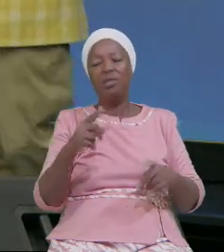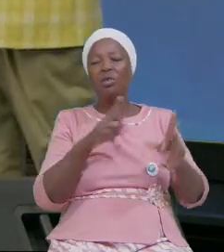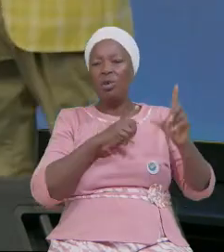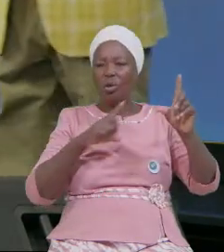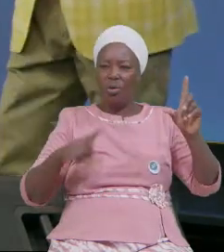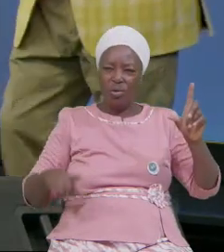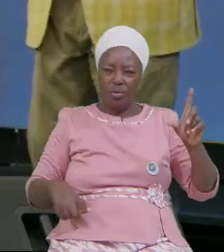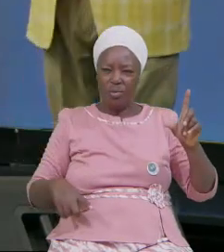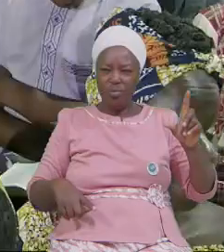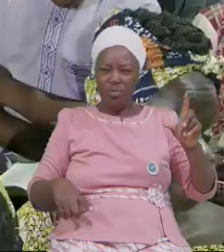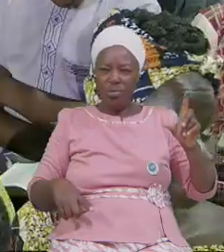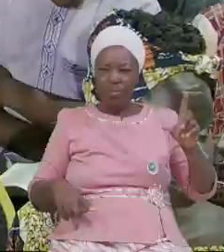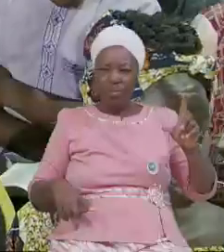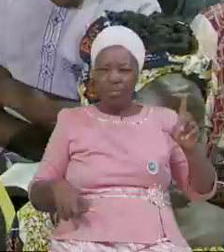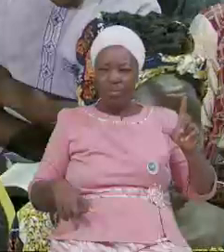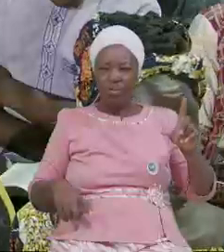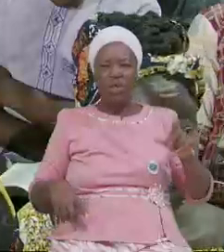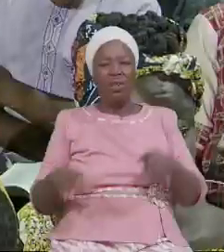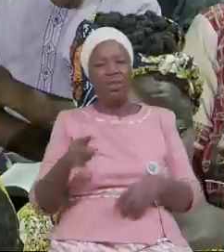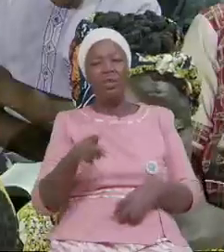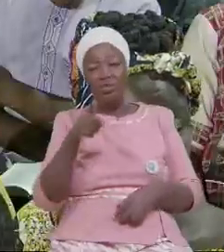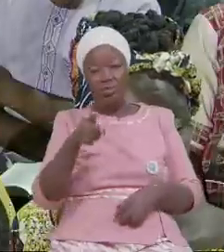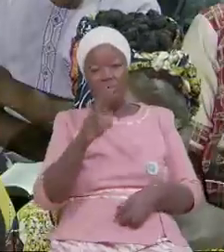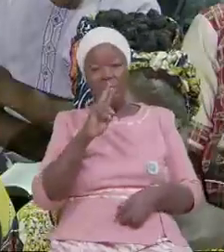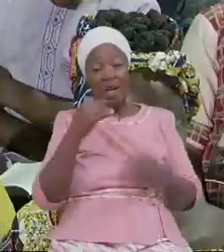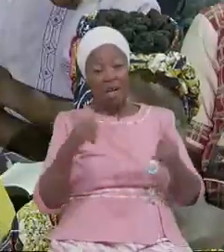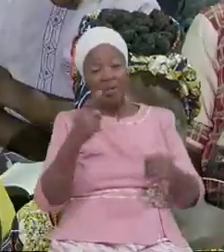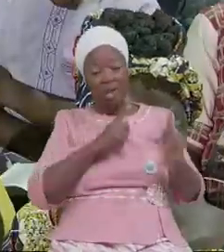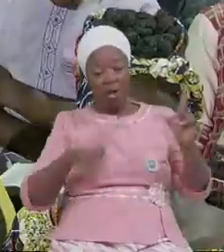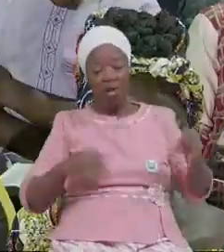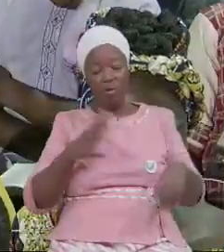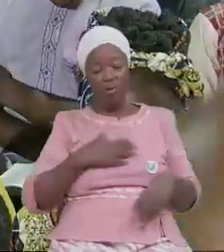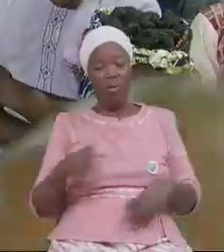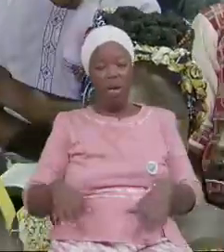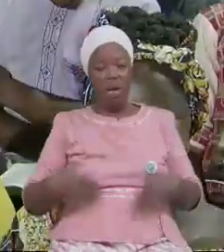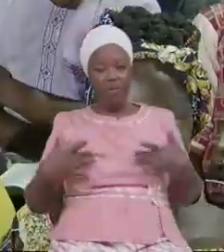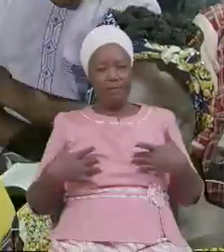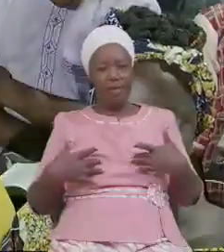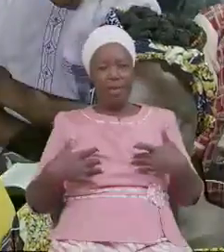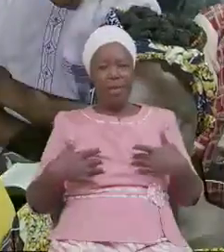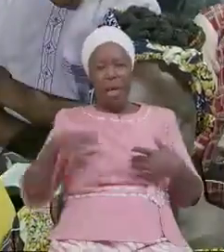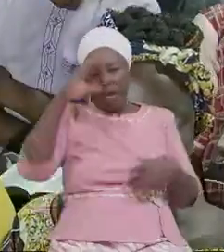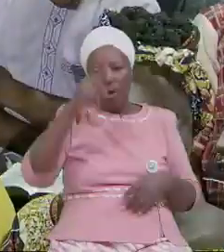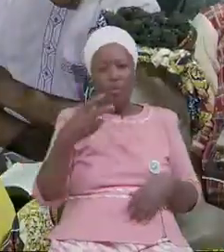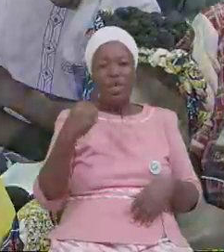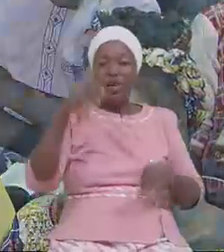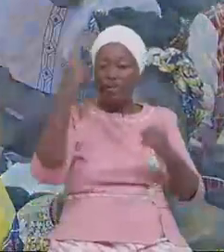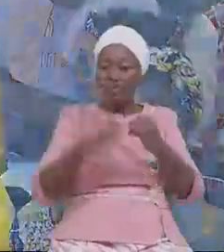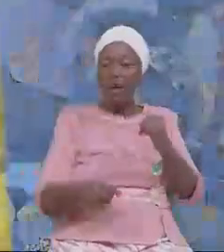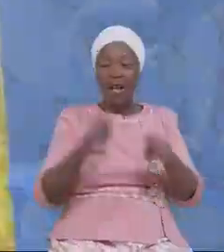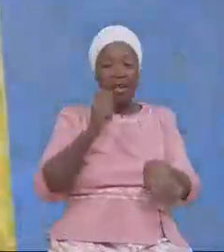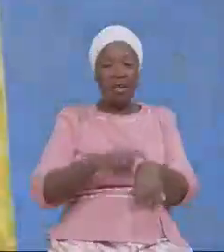he said, Lord, you are now the Lord of my life. He was at the final stage of